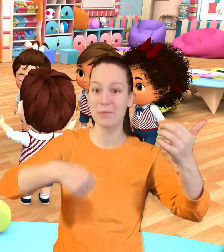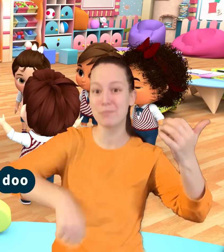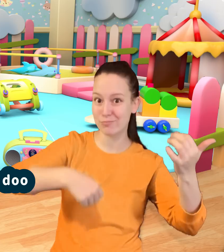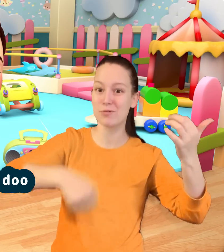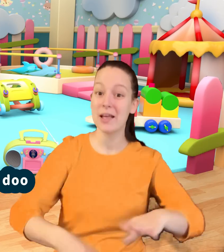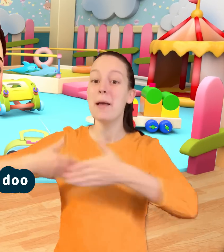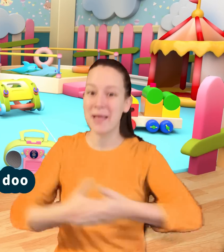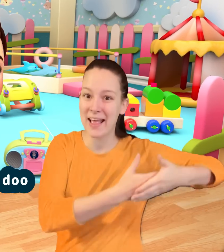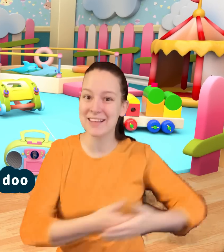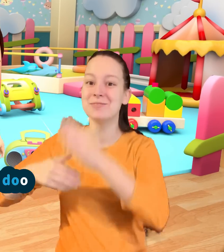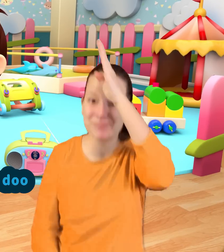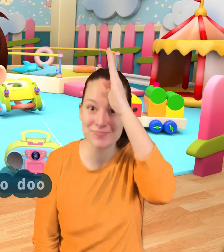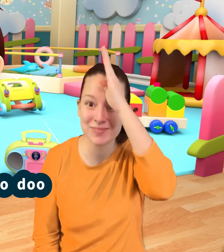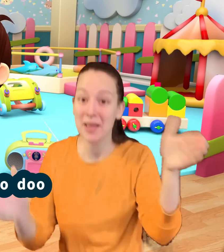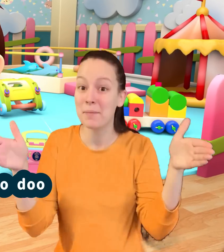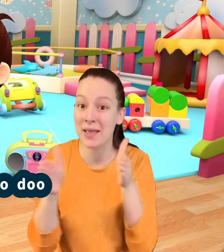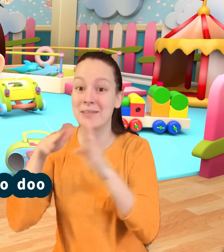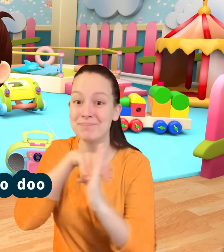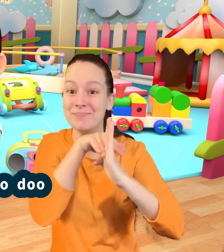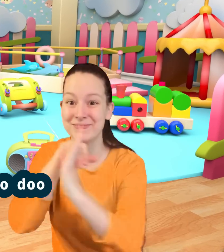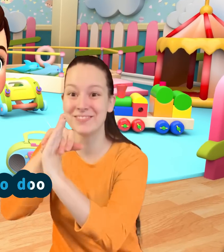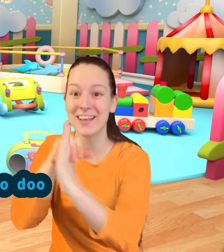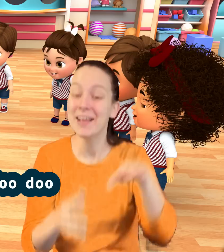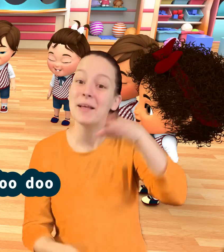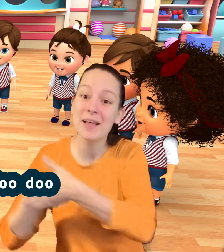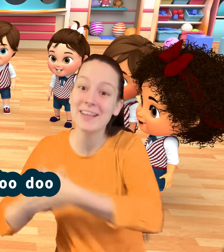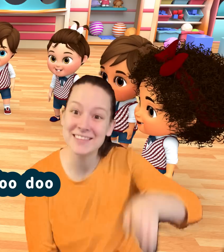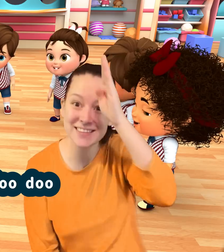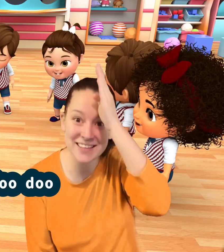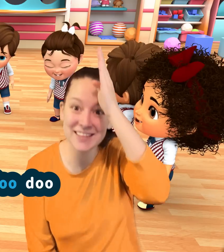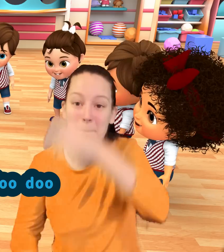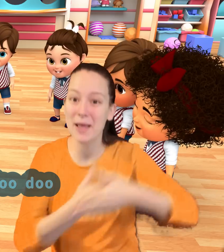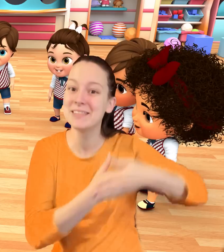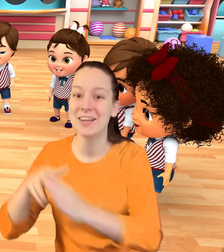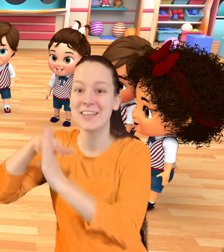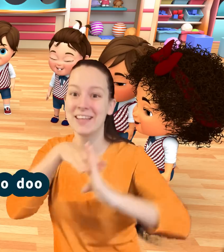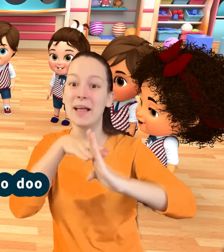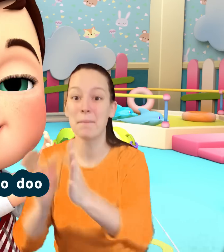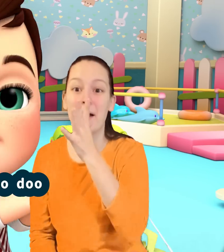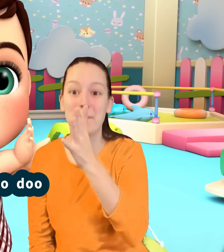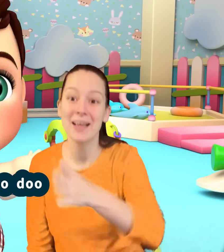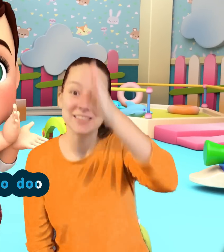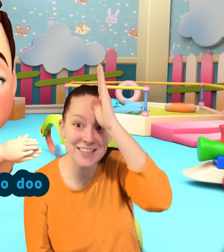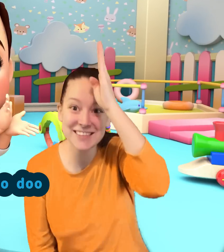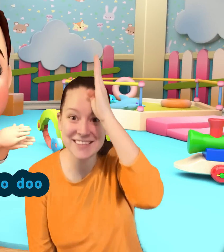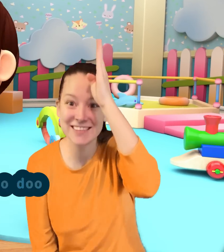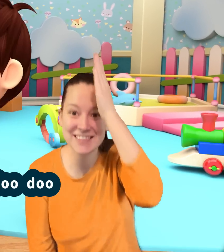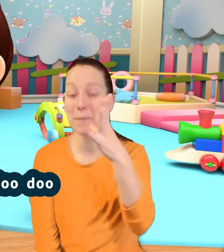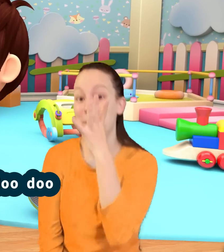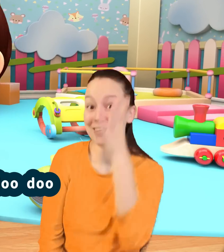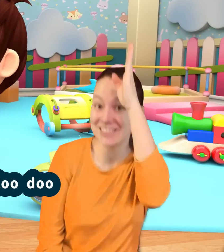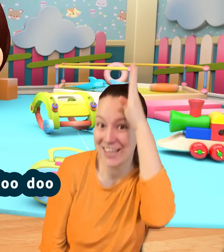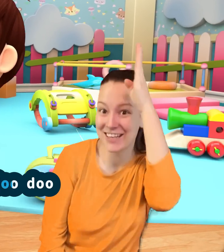ready baby shark do doo do do baby shark do doo do doo baby shark do doo do doo doo baby shark mommy shark doo